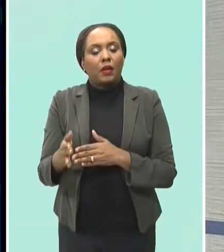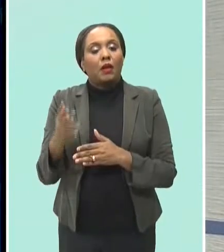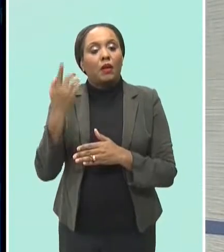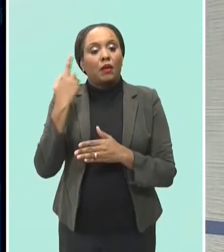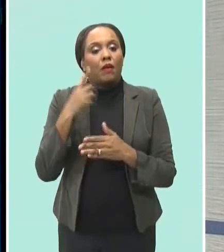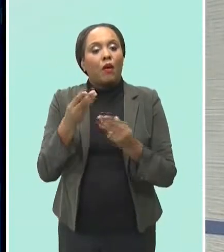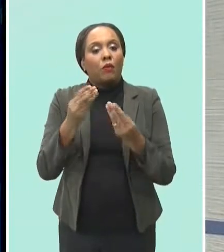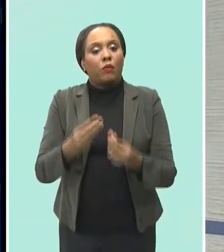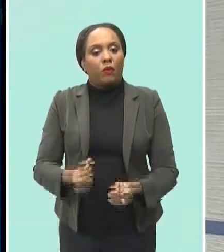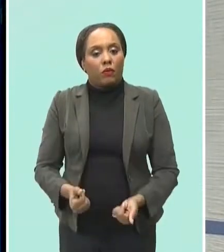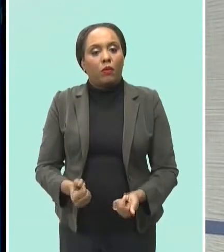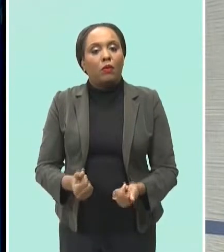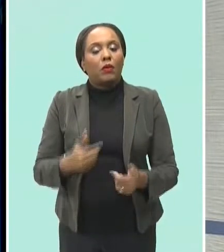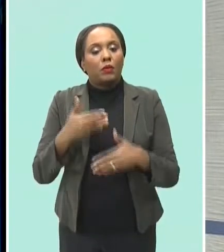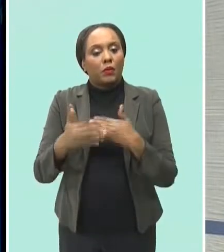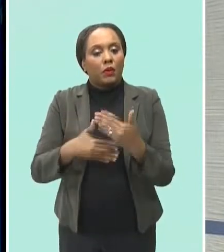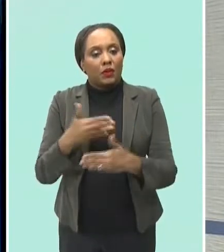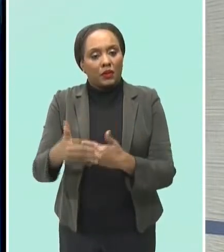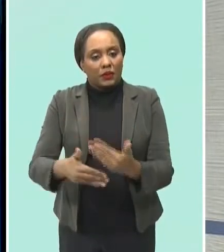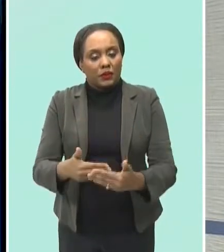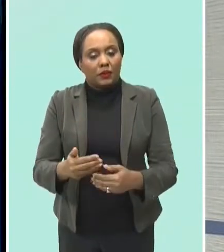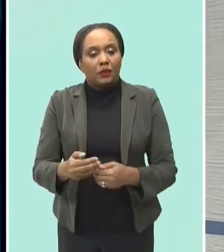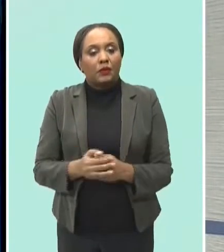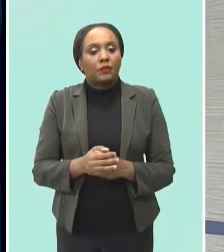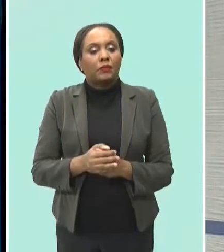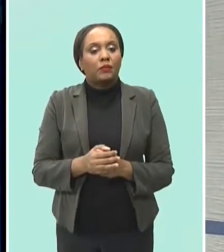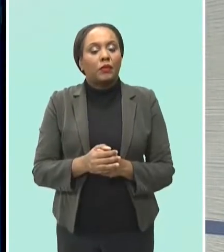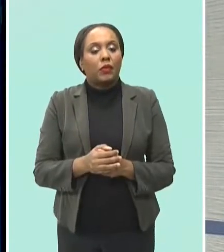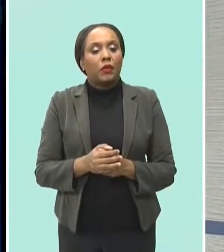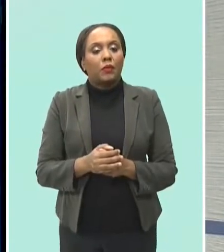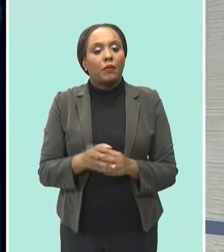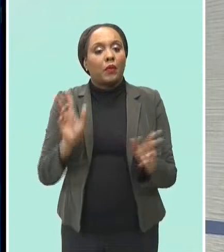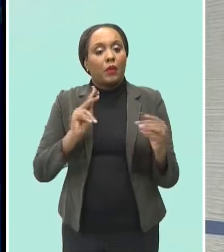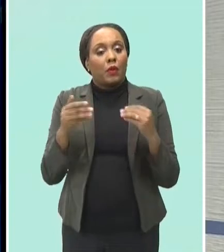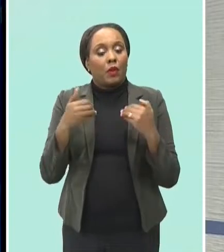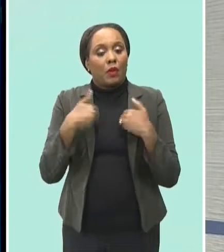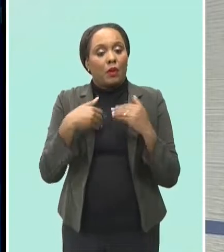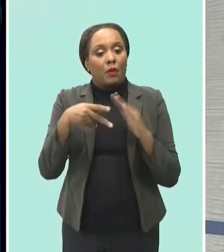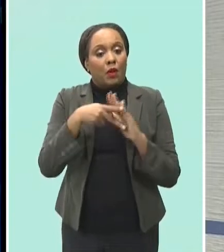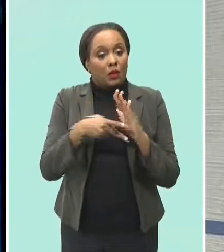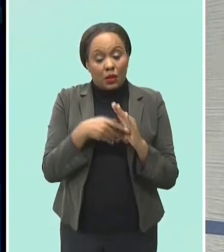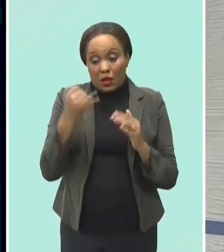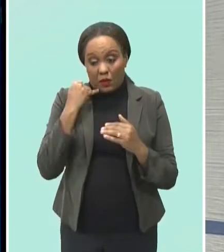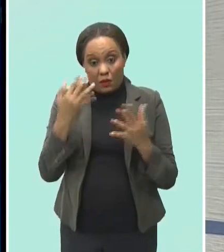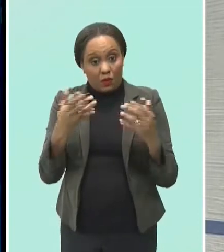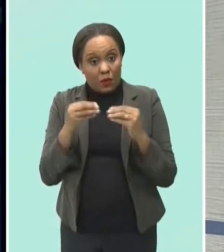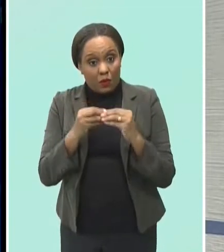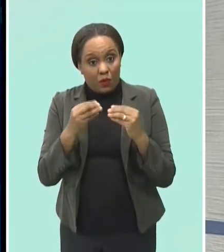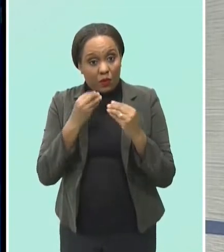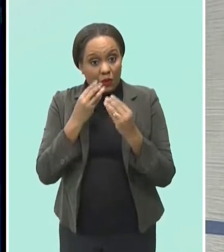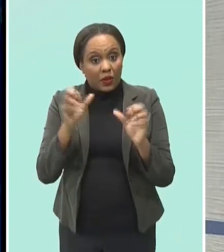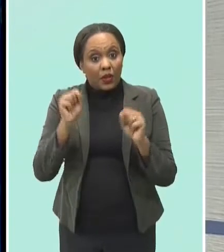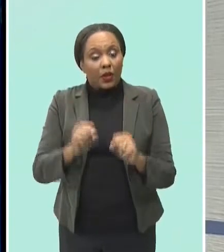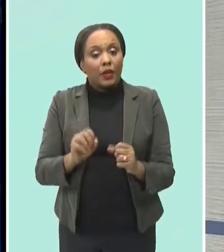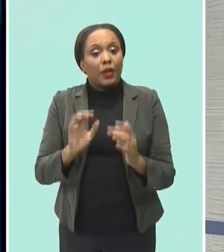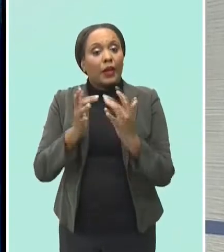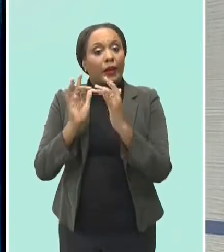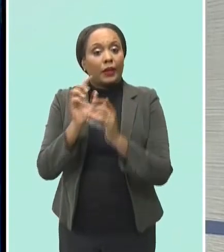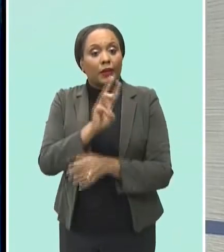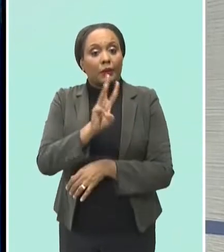of plan members. So policyholders and other stakeholders who need more information can visit the company's website